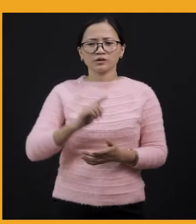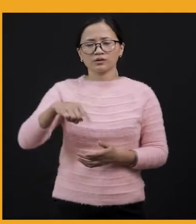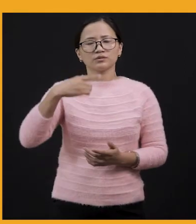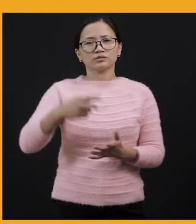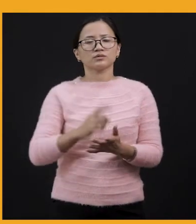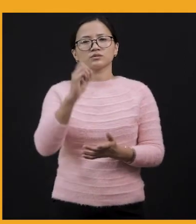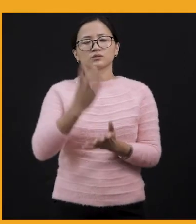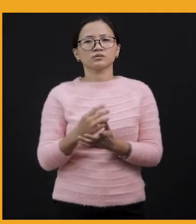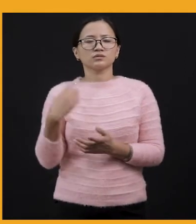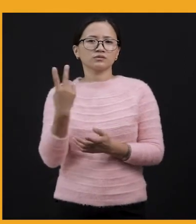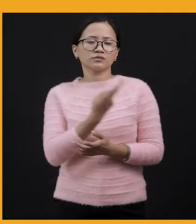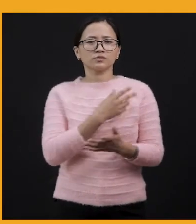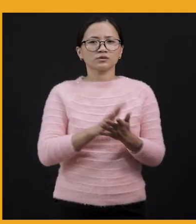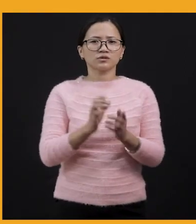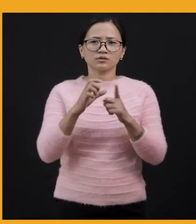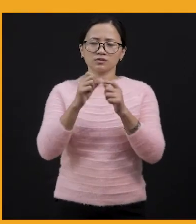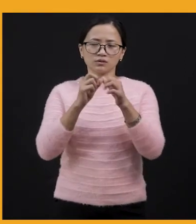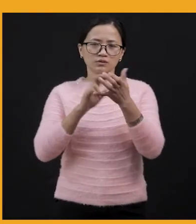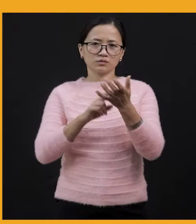every one of us are in danger.